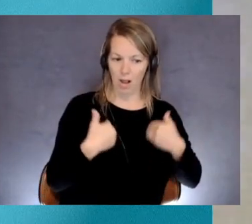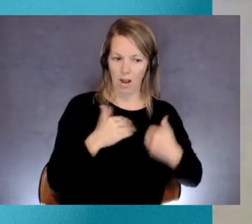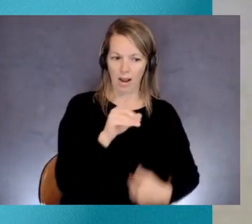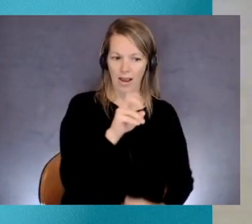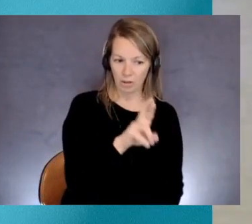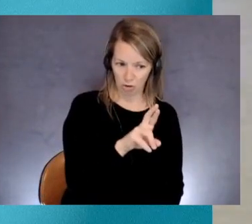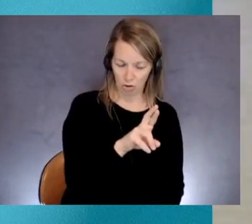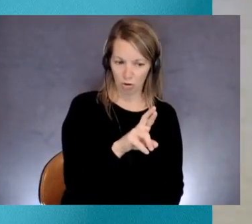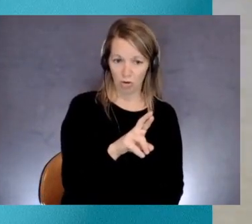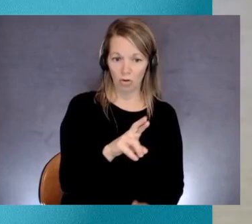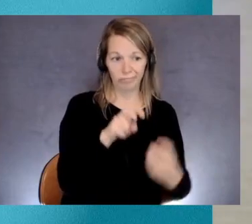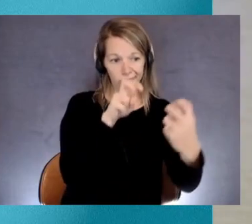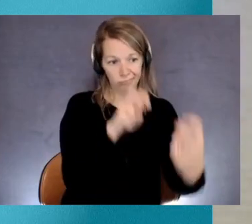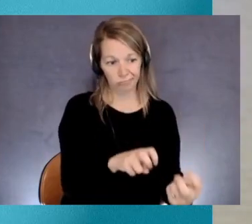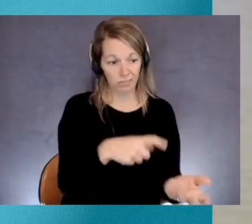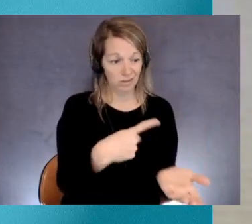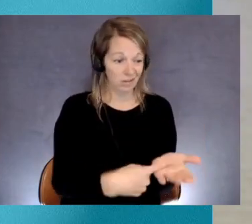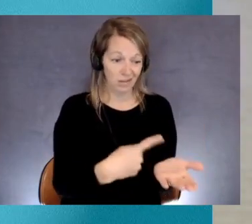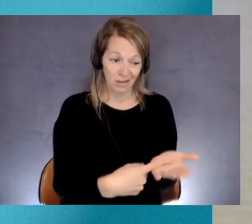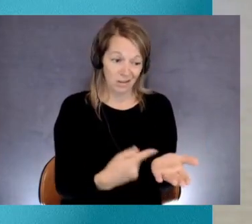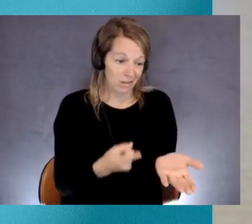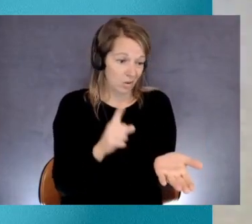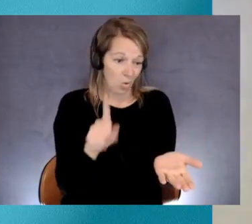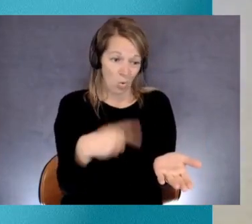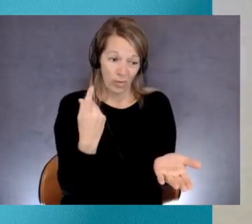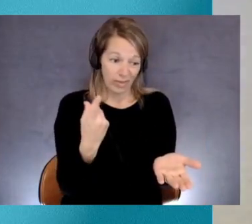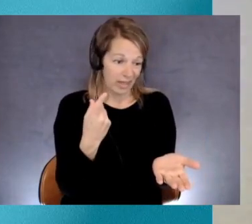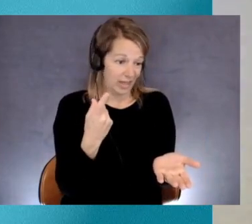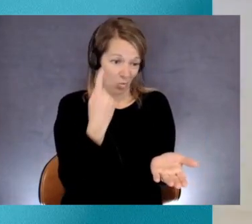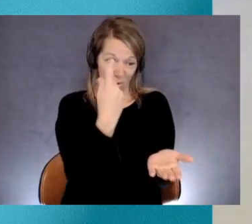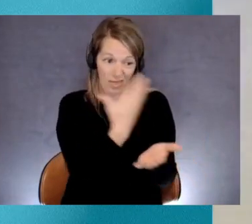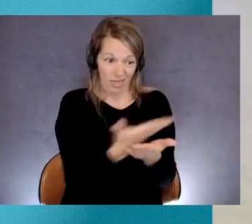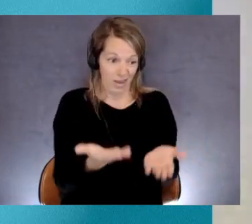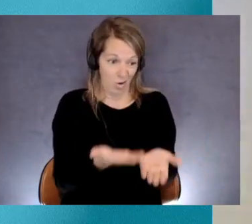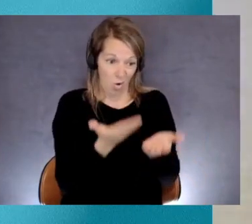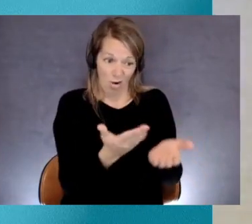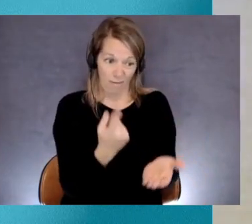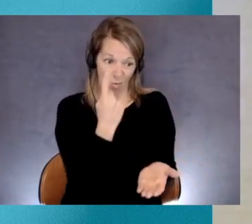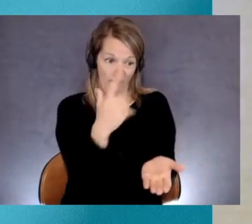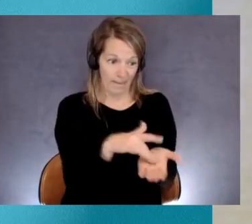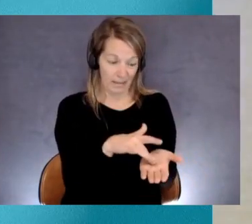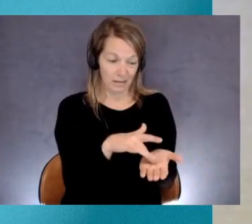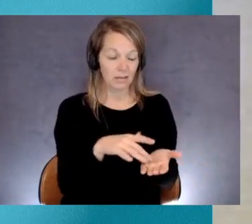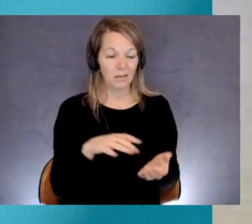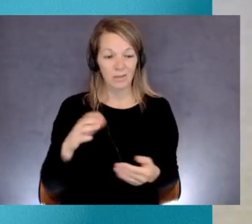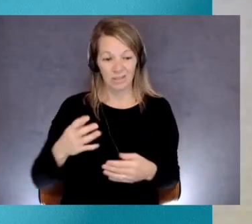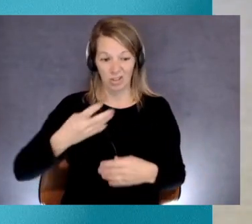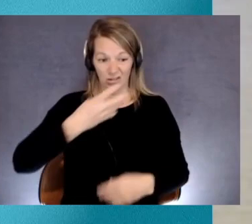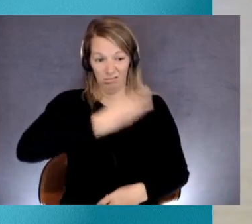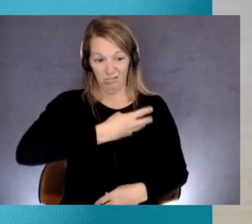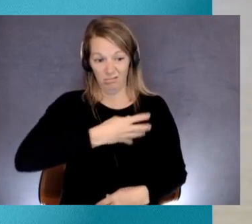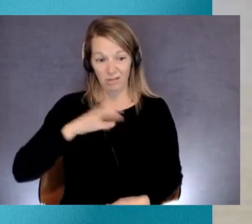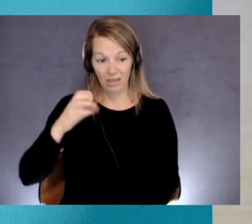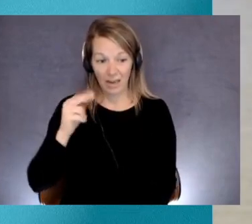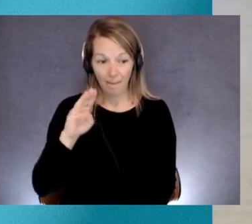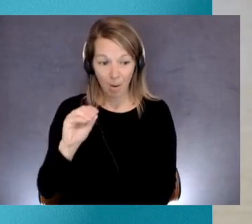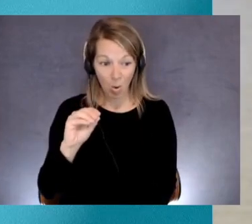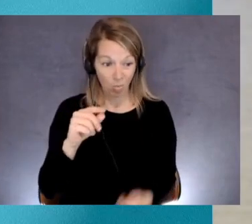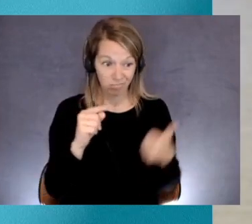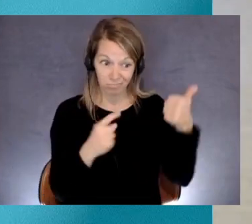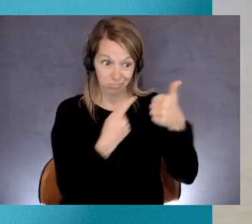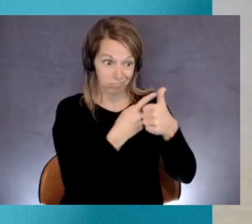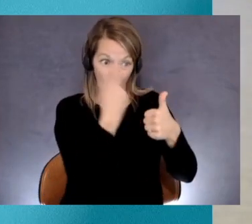people the talk because the only thing we had was cisplatin. And prior to cisplatin, which is a chemotherapy, there wasn't really anything.